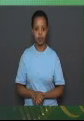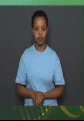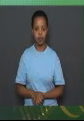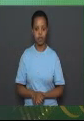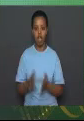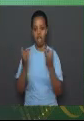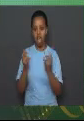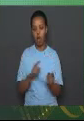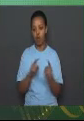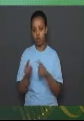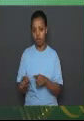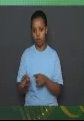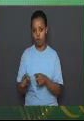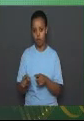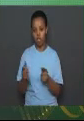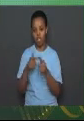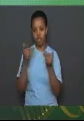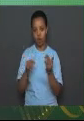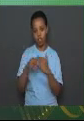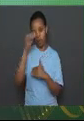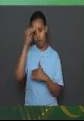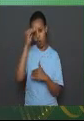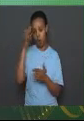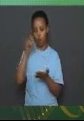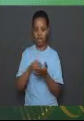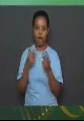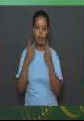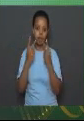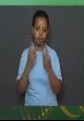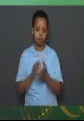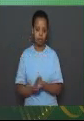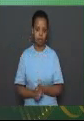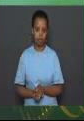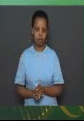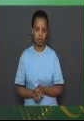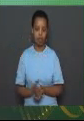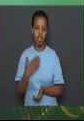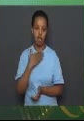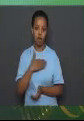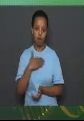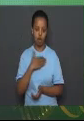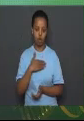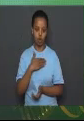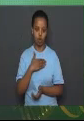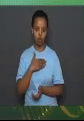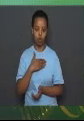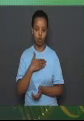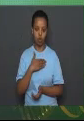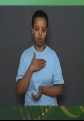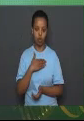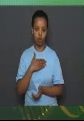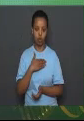Let us review what we have learned, students. Please define the